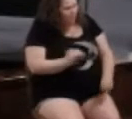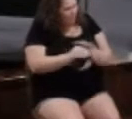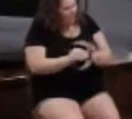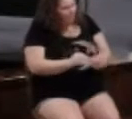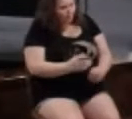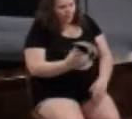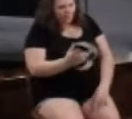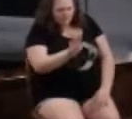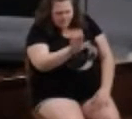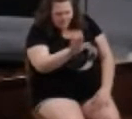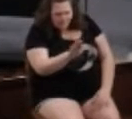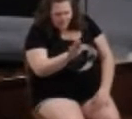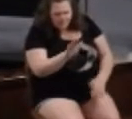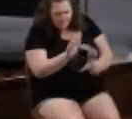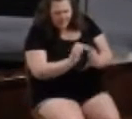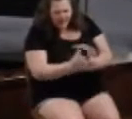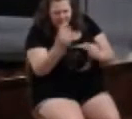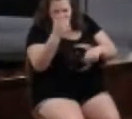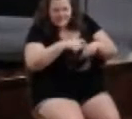How many times has the Lord forgiven you?